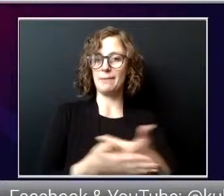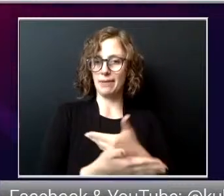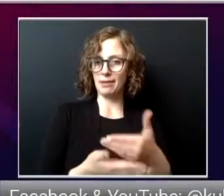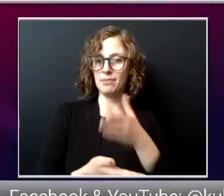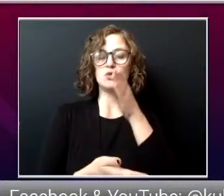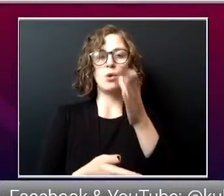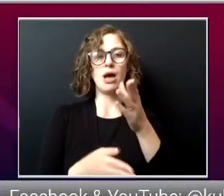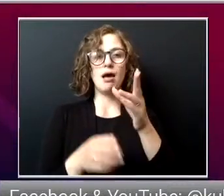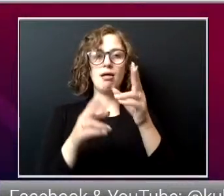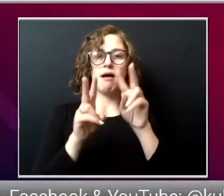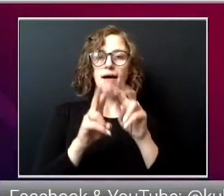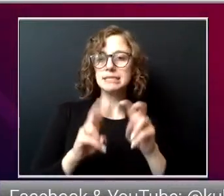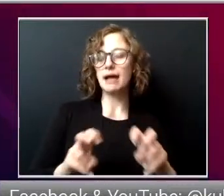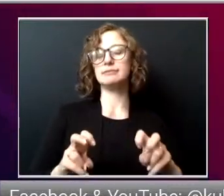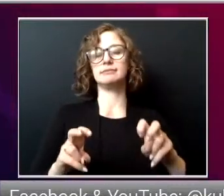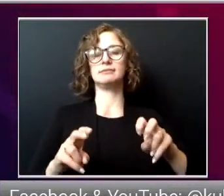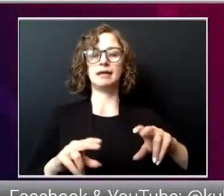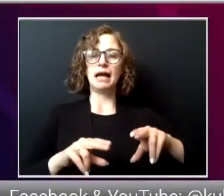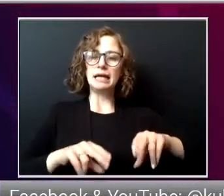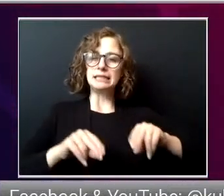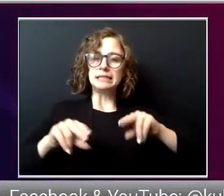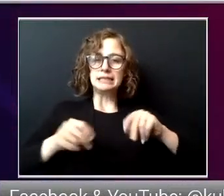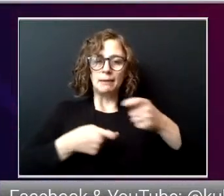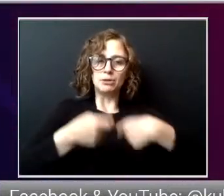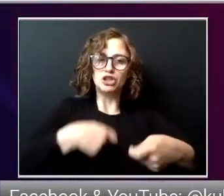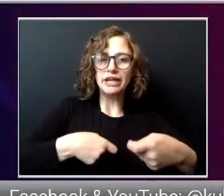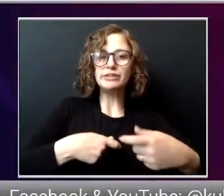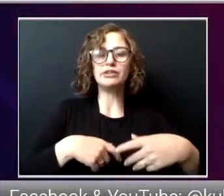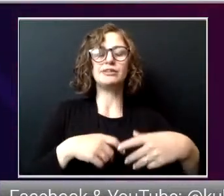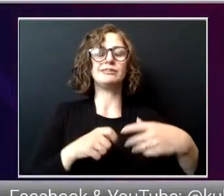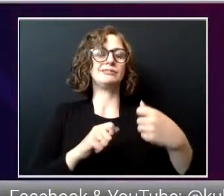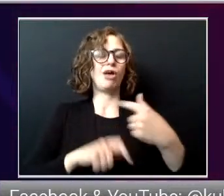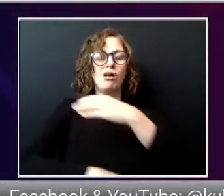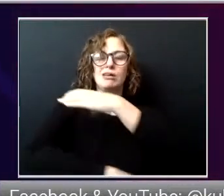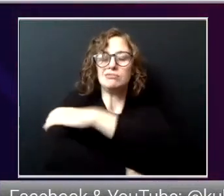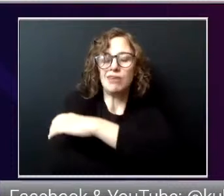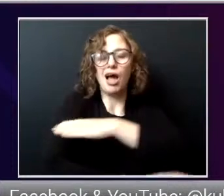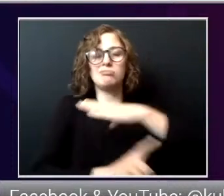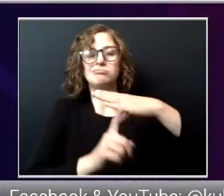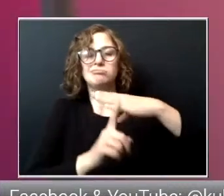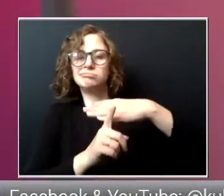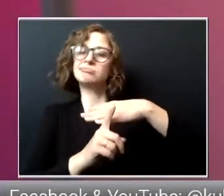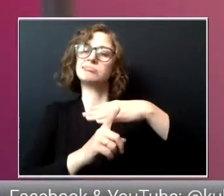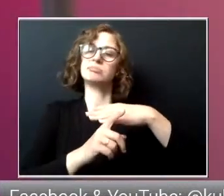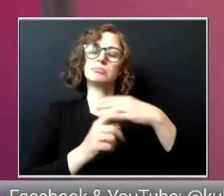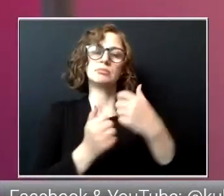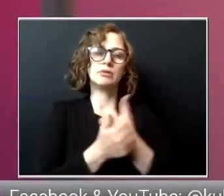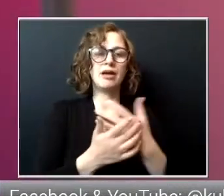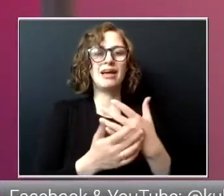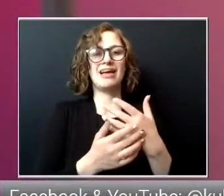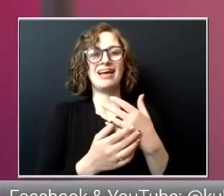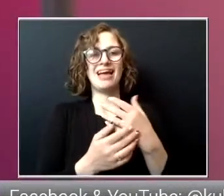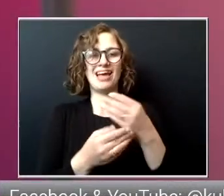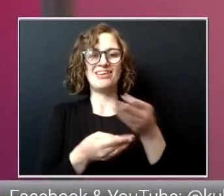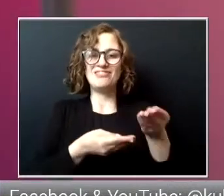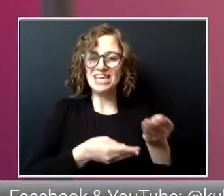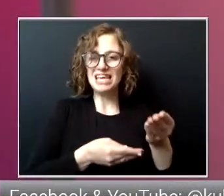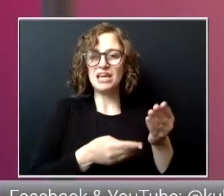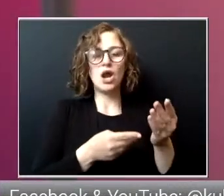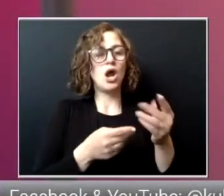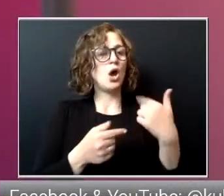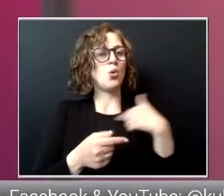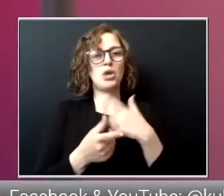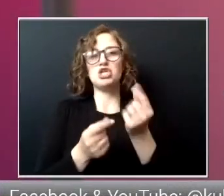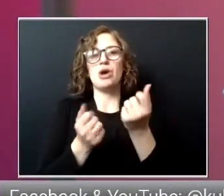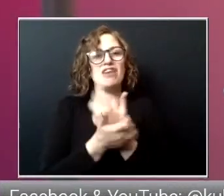changes, all the vital signs, their feeds, everything that they need, we cluster so they can rest in between. And all of